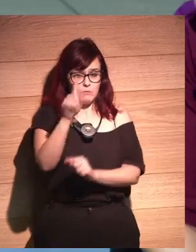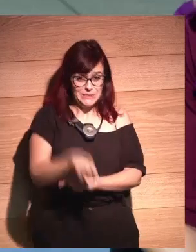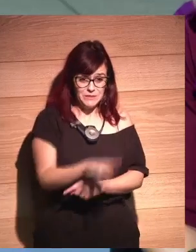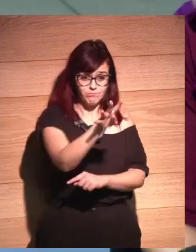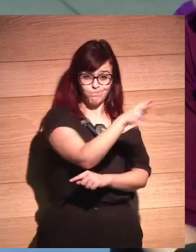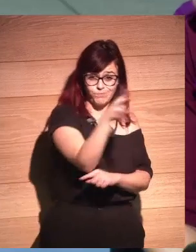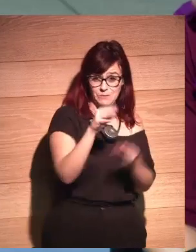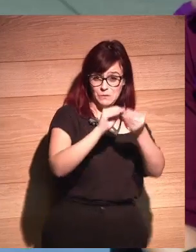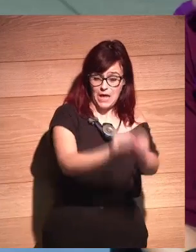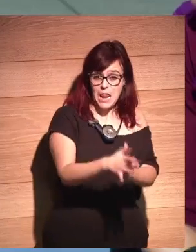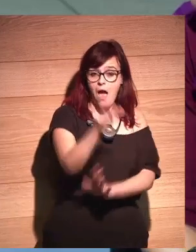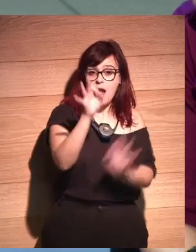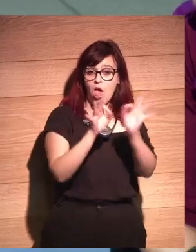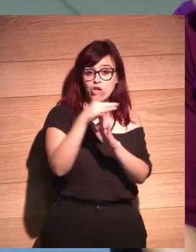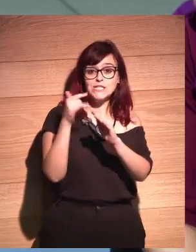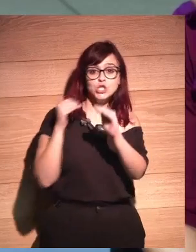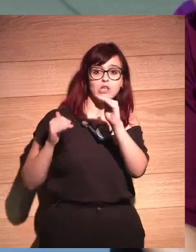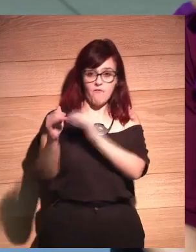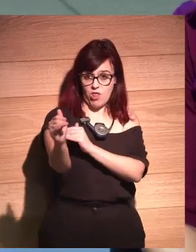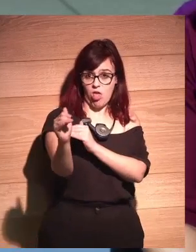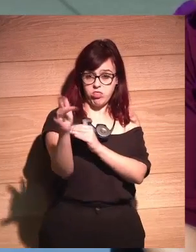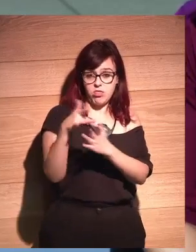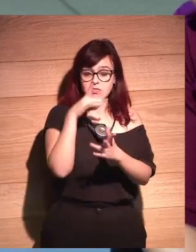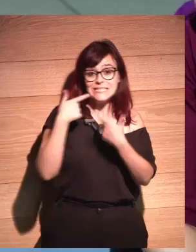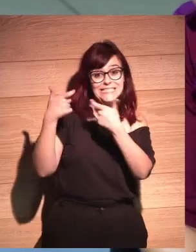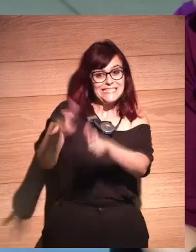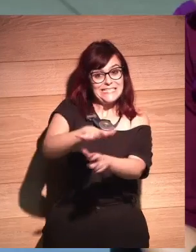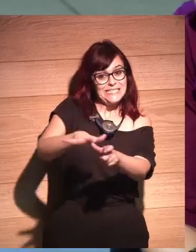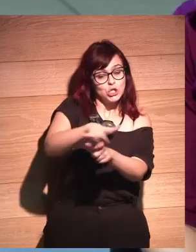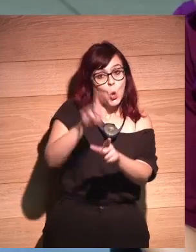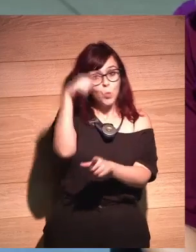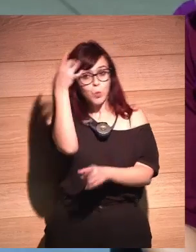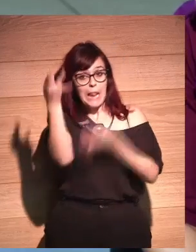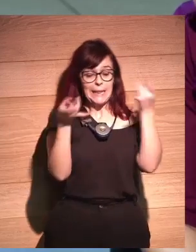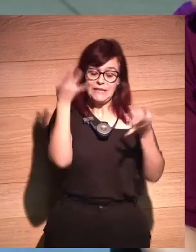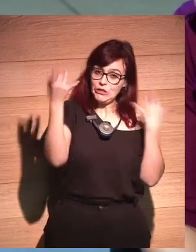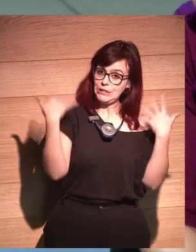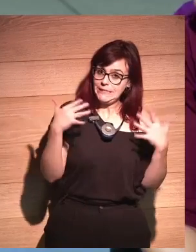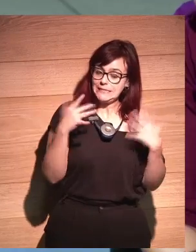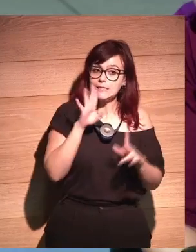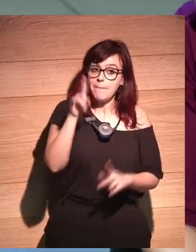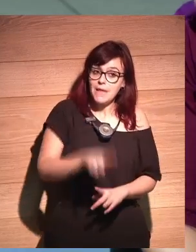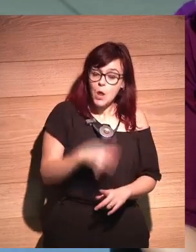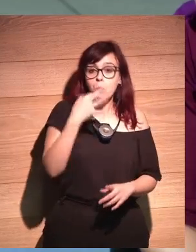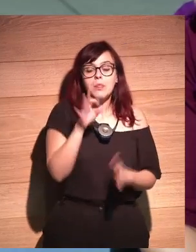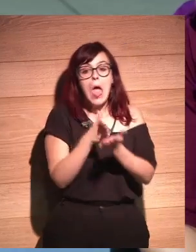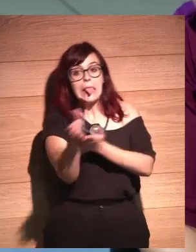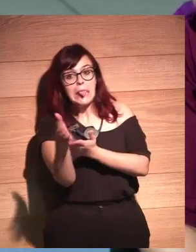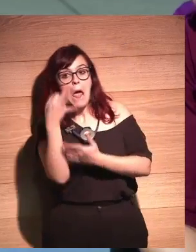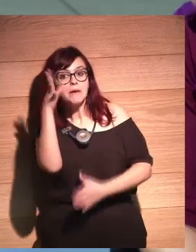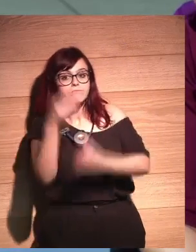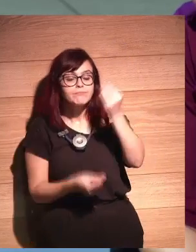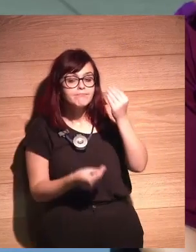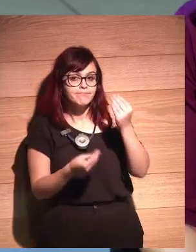if we measured the level of sustainability of the cultural sphere, I'm